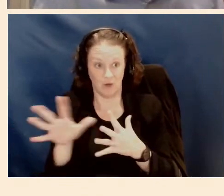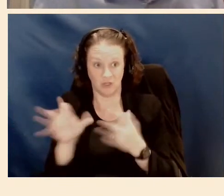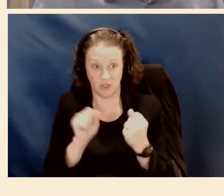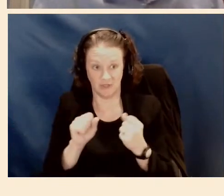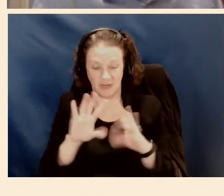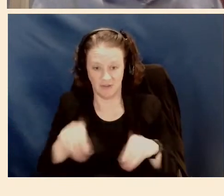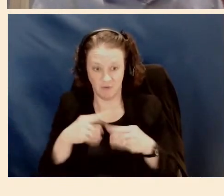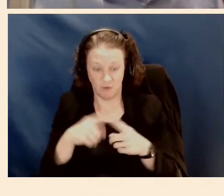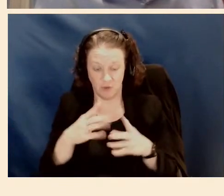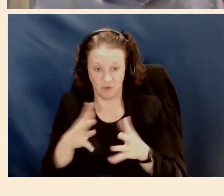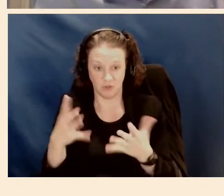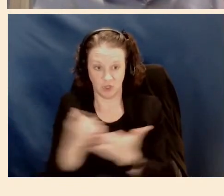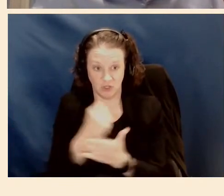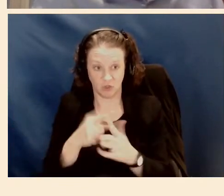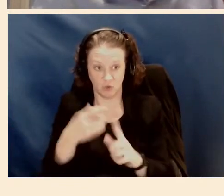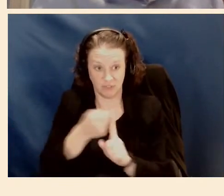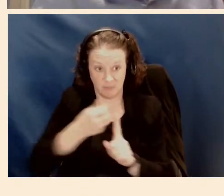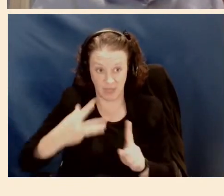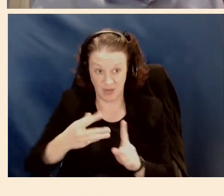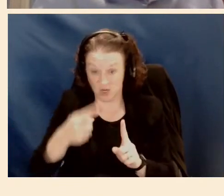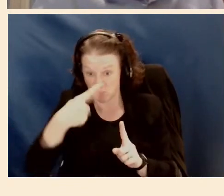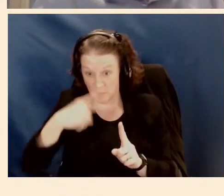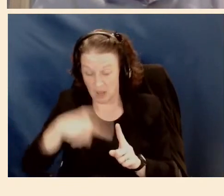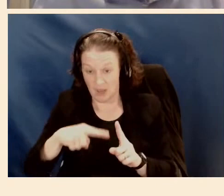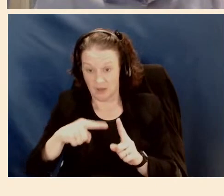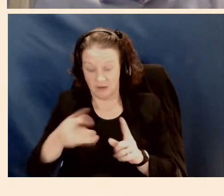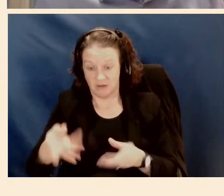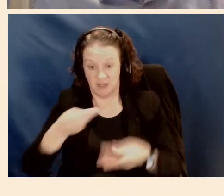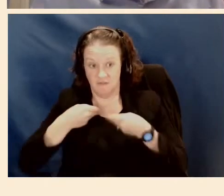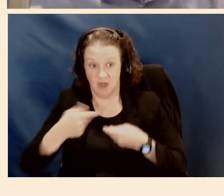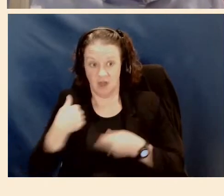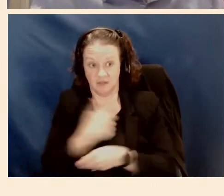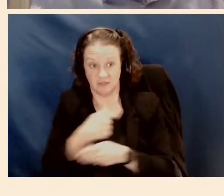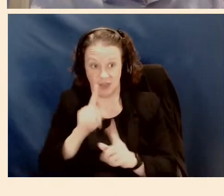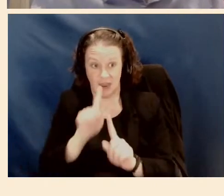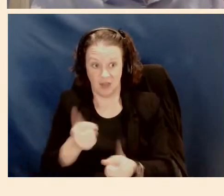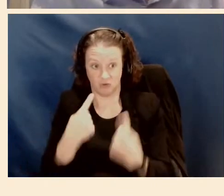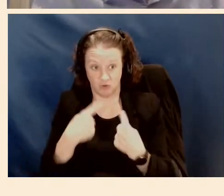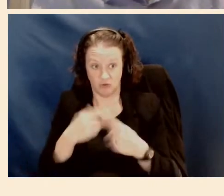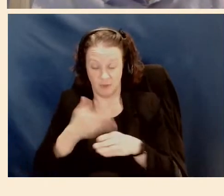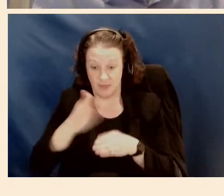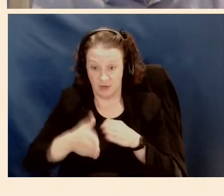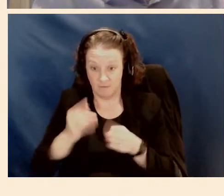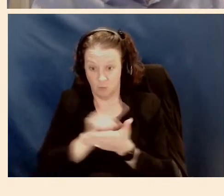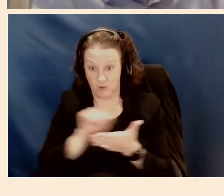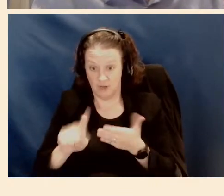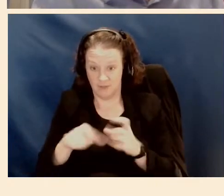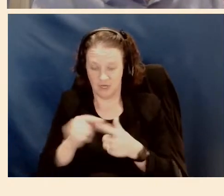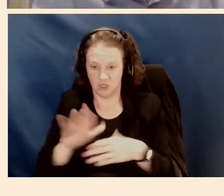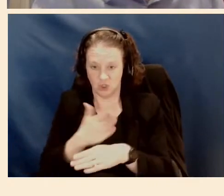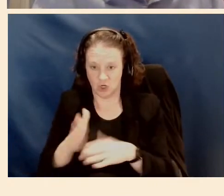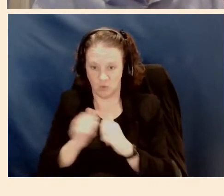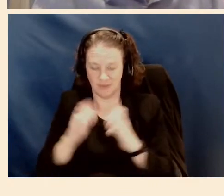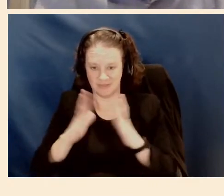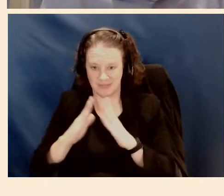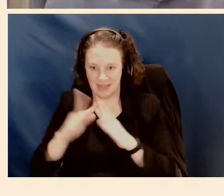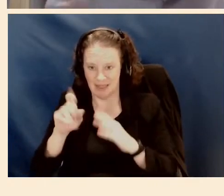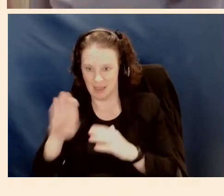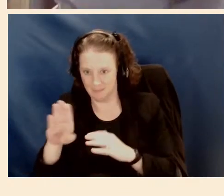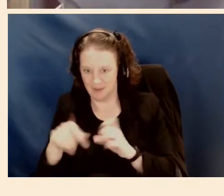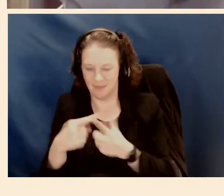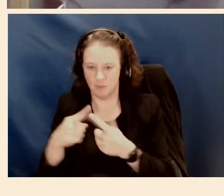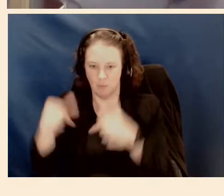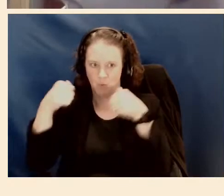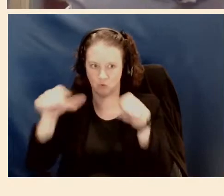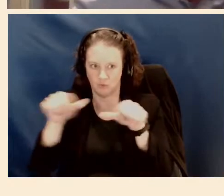us answers by the end of the week so we can share them with City Club and they can post them on their website? So Sure. can I get a yes from both of you? All right,